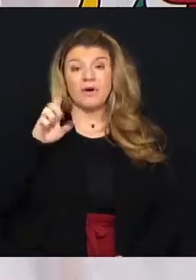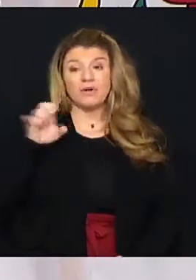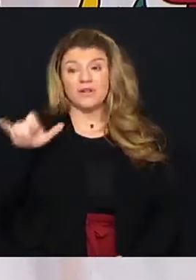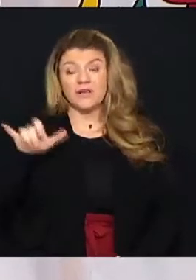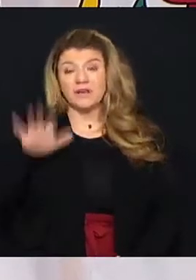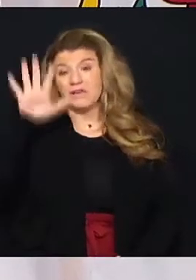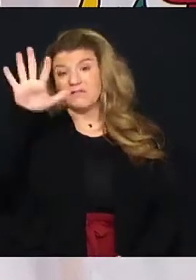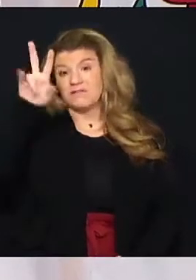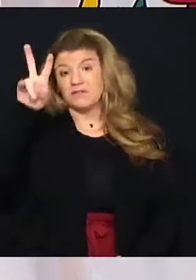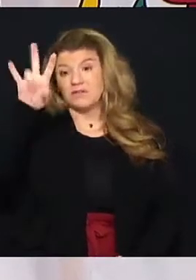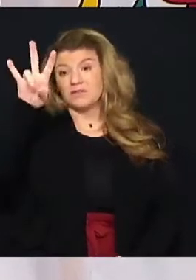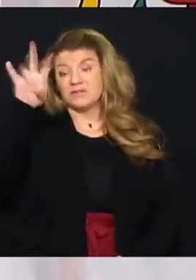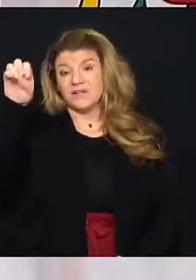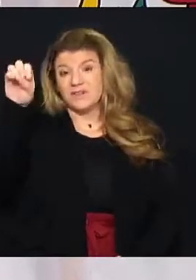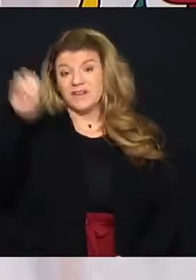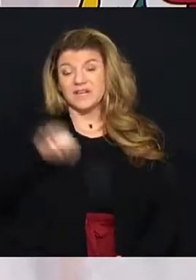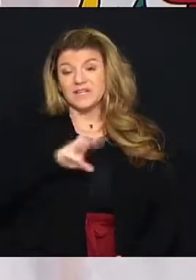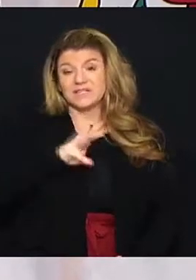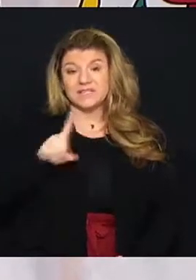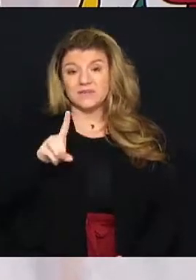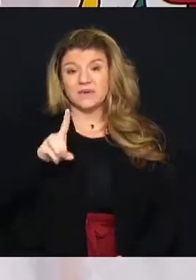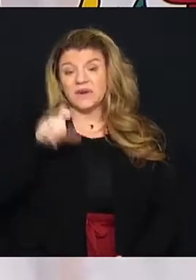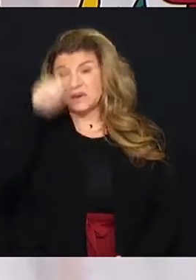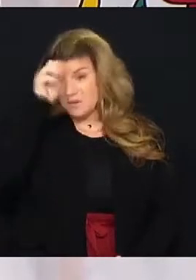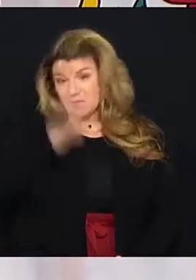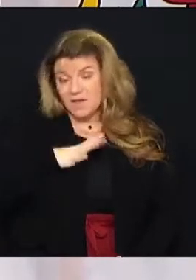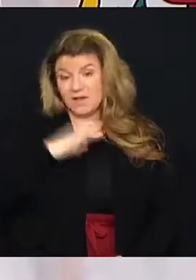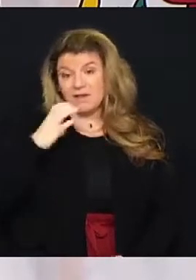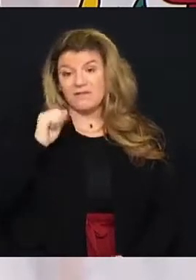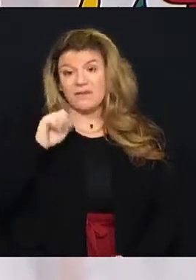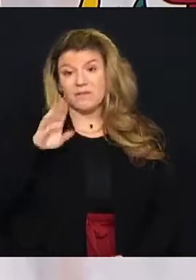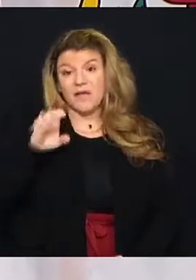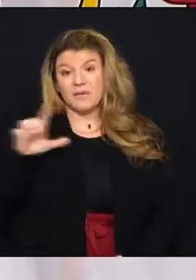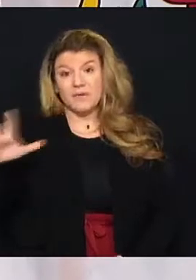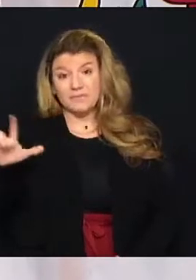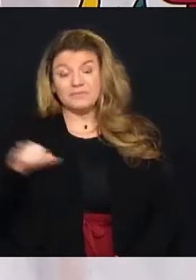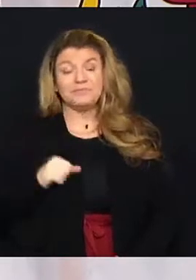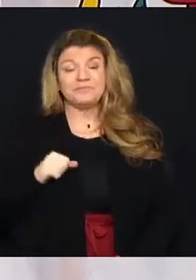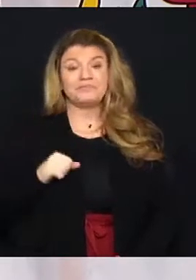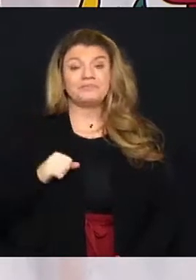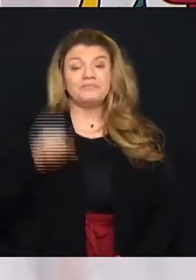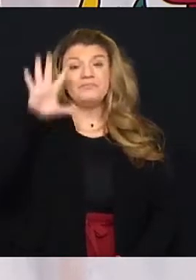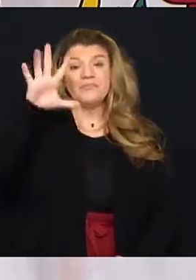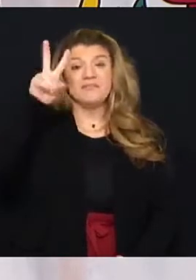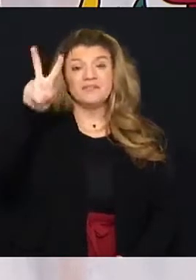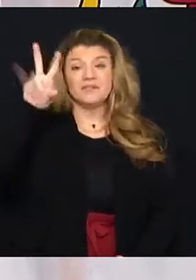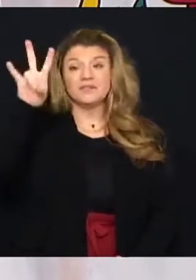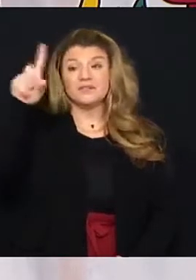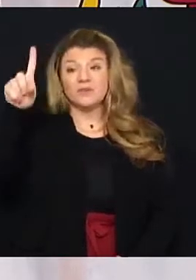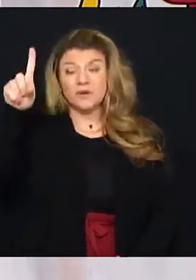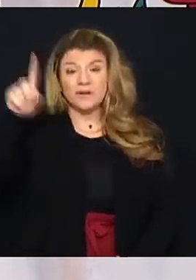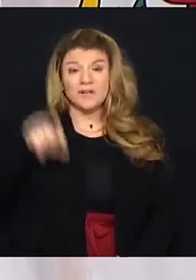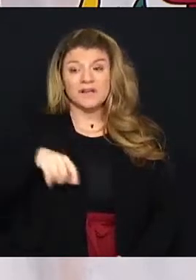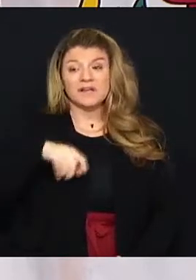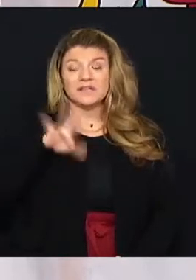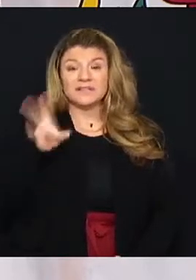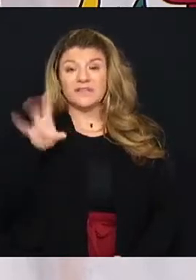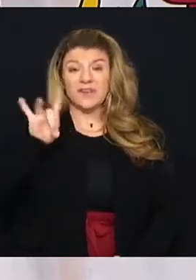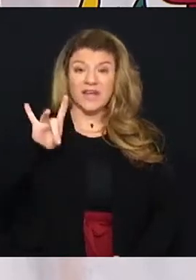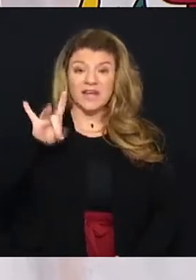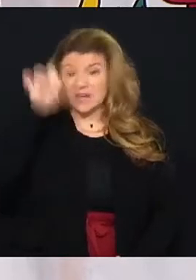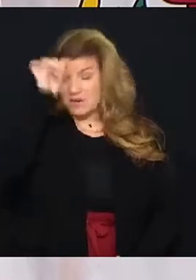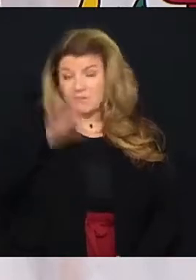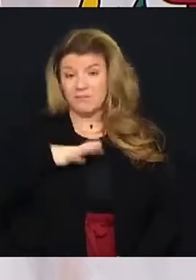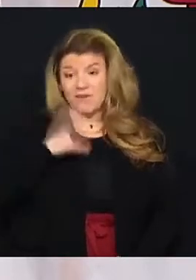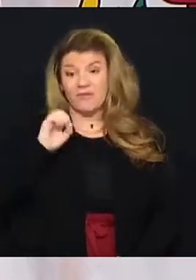The 5,270th death, a 61-year-old male from Cabell County. The 5,271st death, a 78-year-old